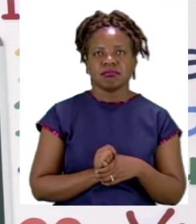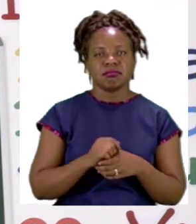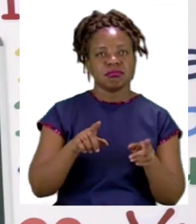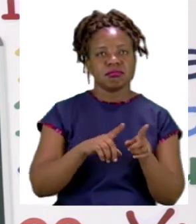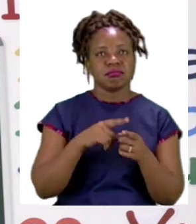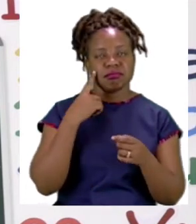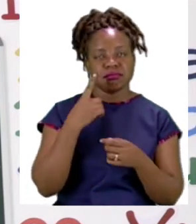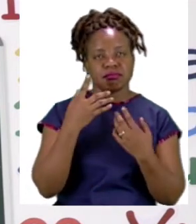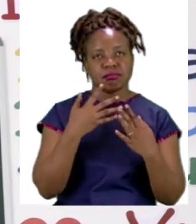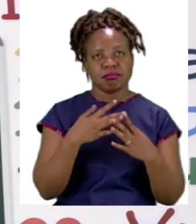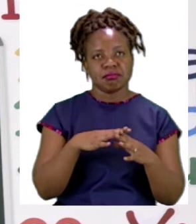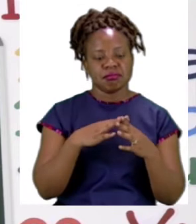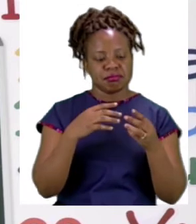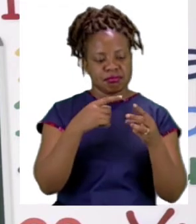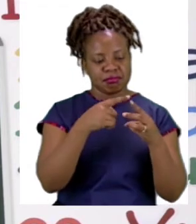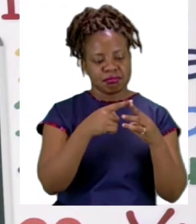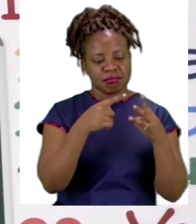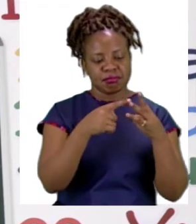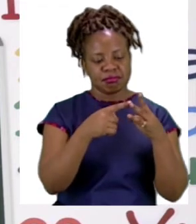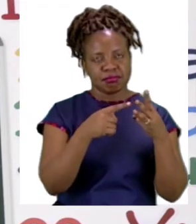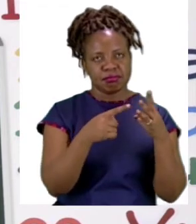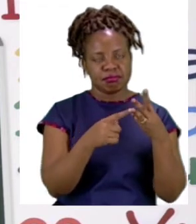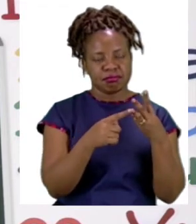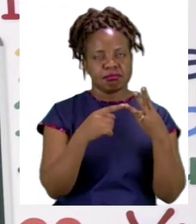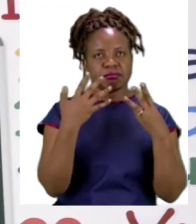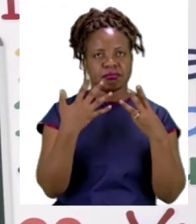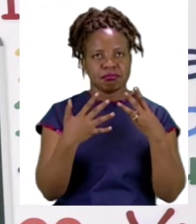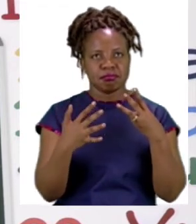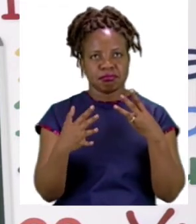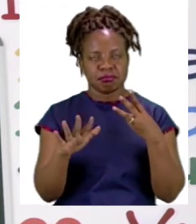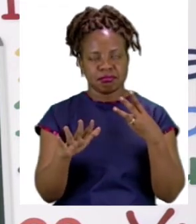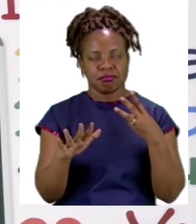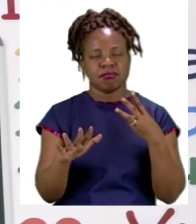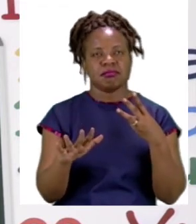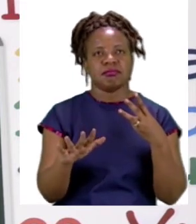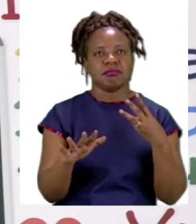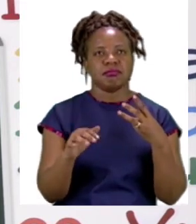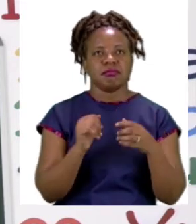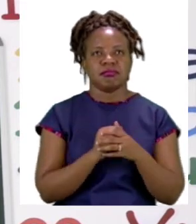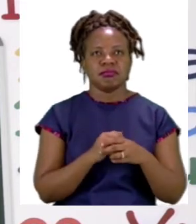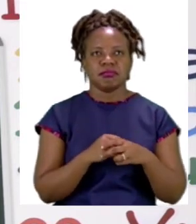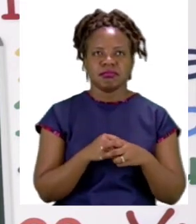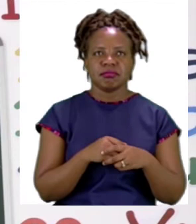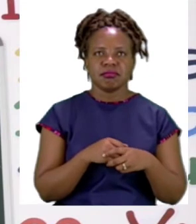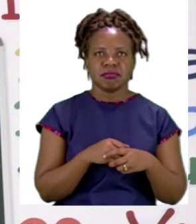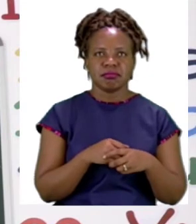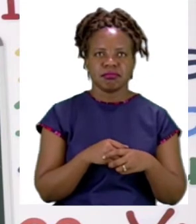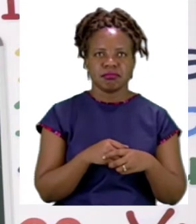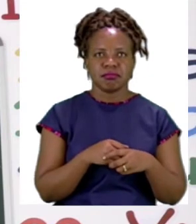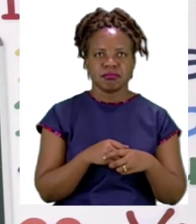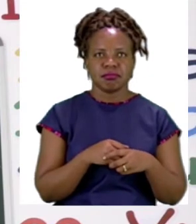sail. So now we have all our three words and we cross it out from the bank. This way we